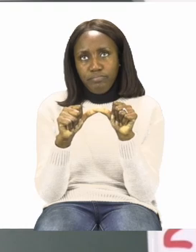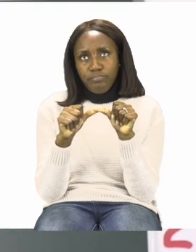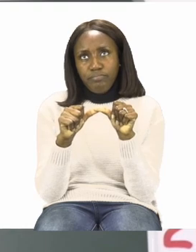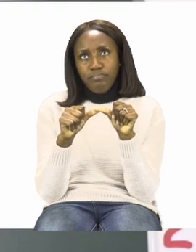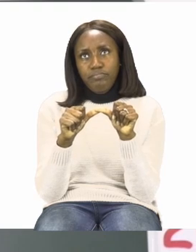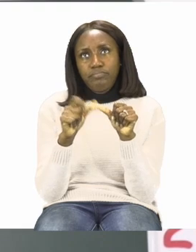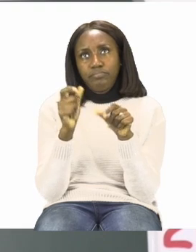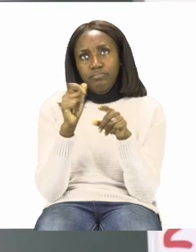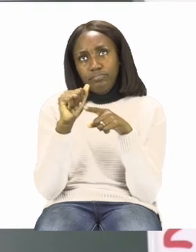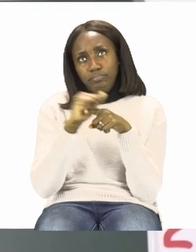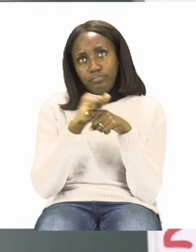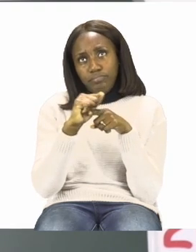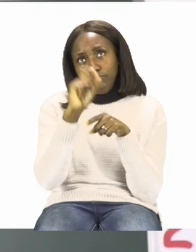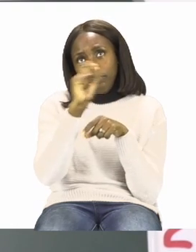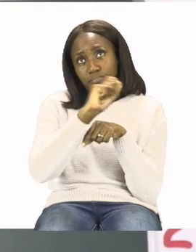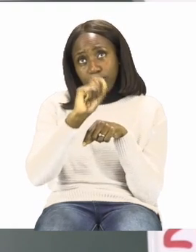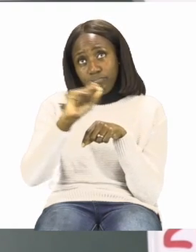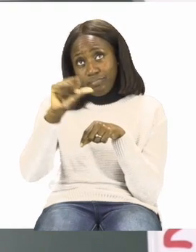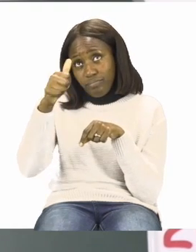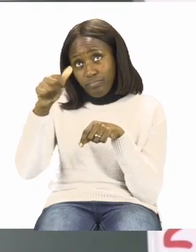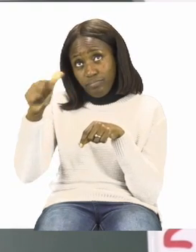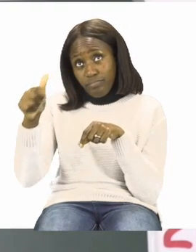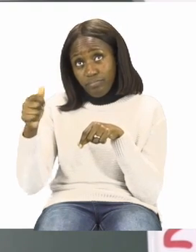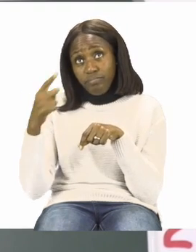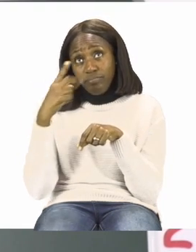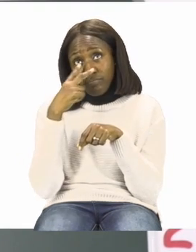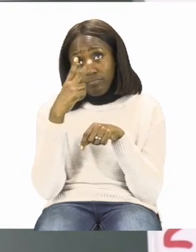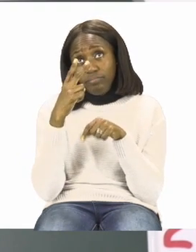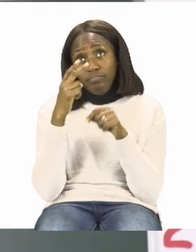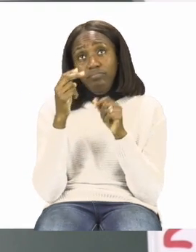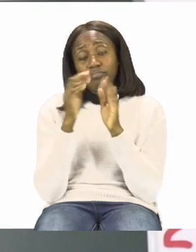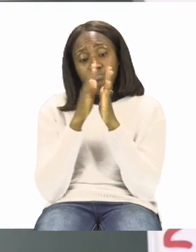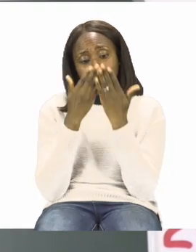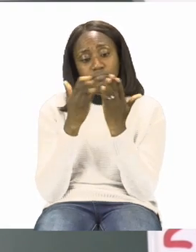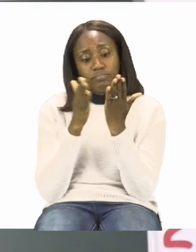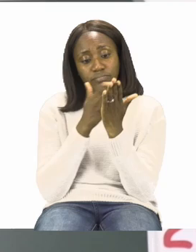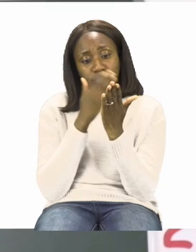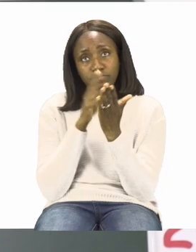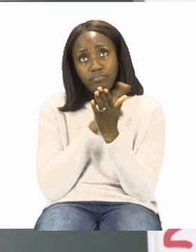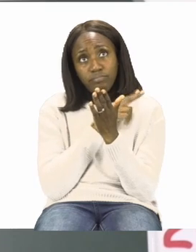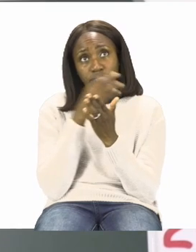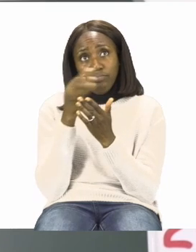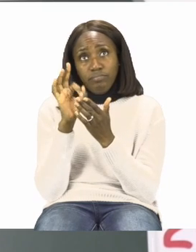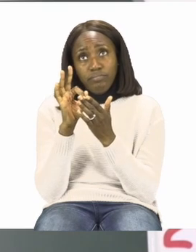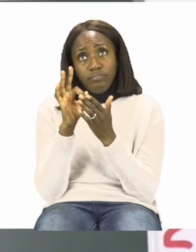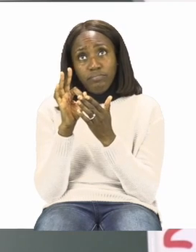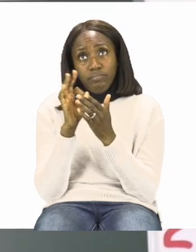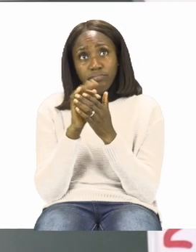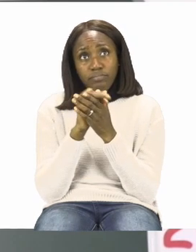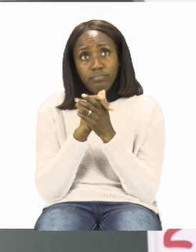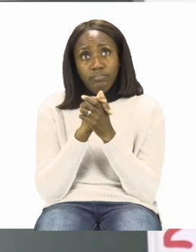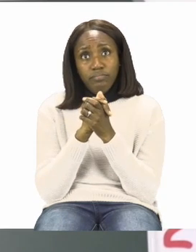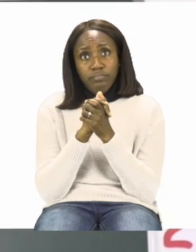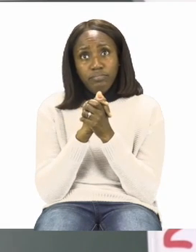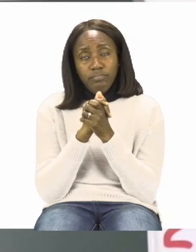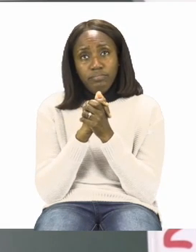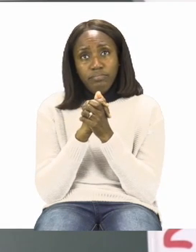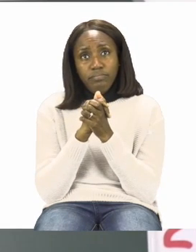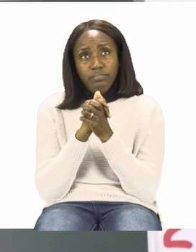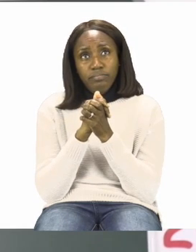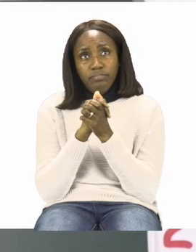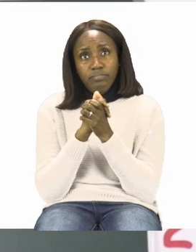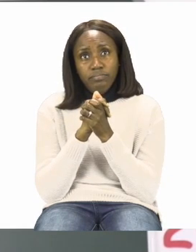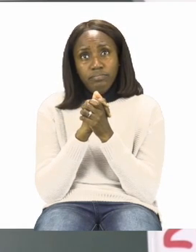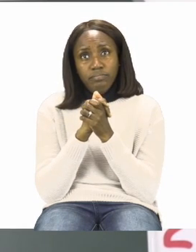the words that you will find on page 29. But before we do that,